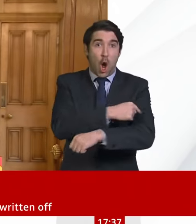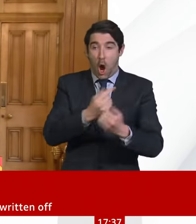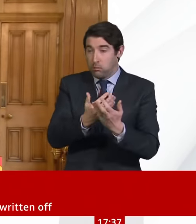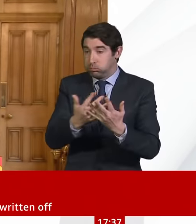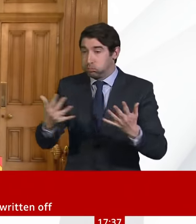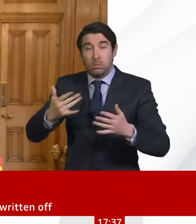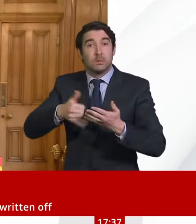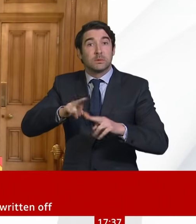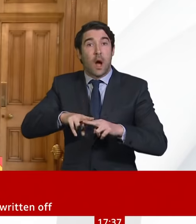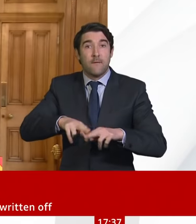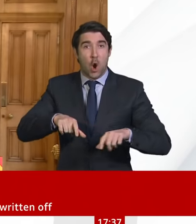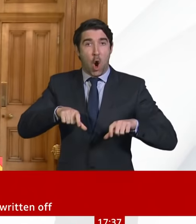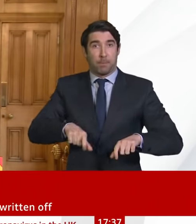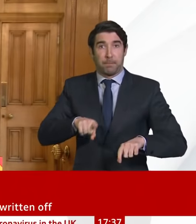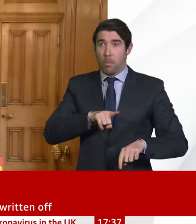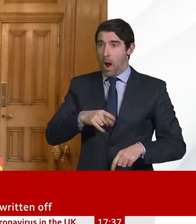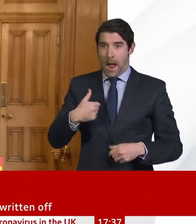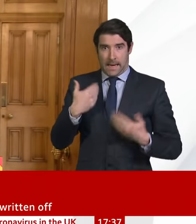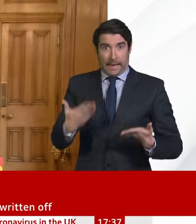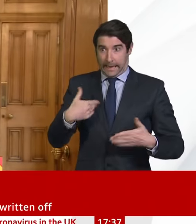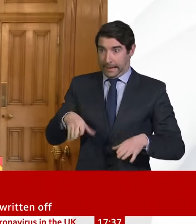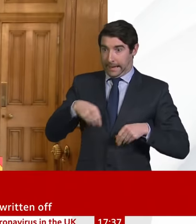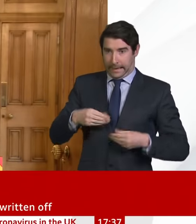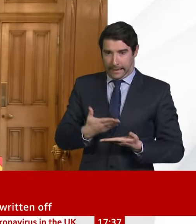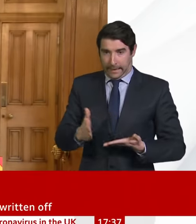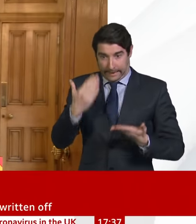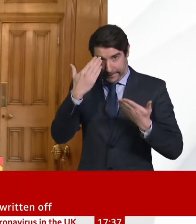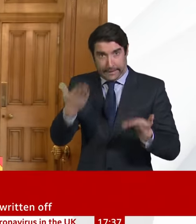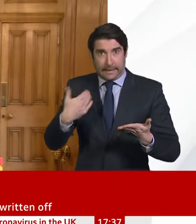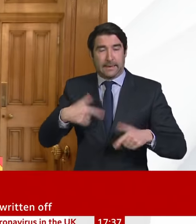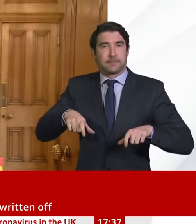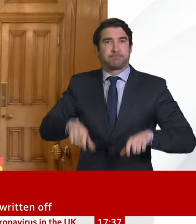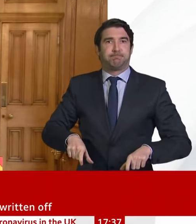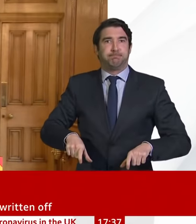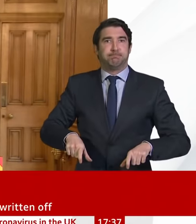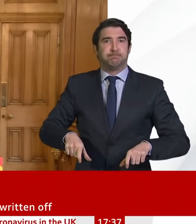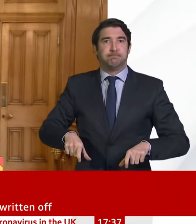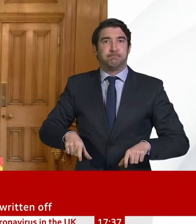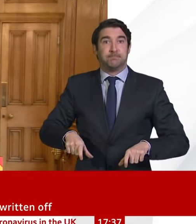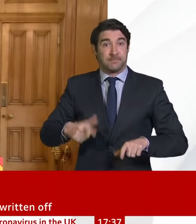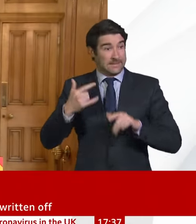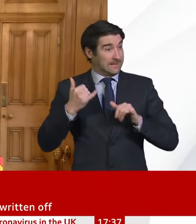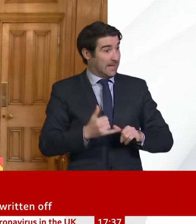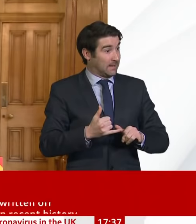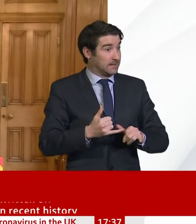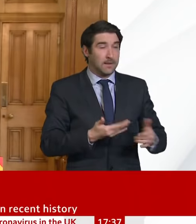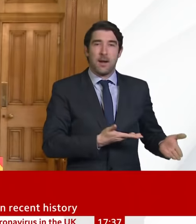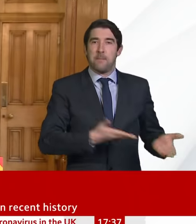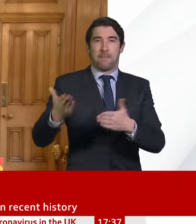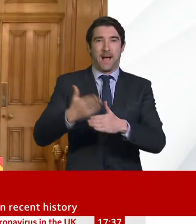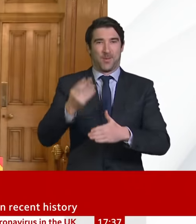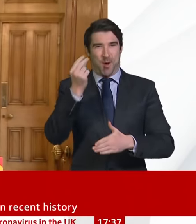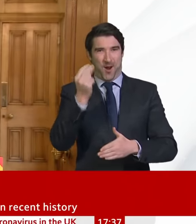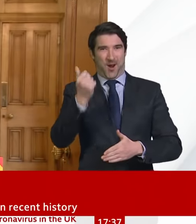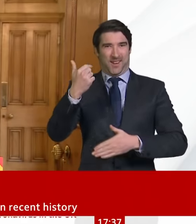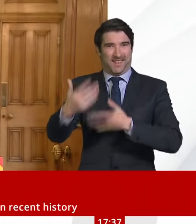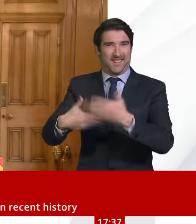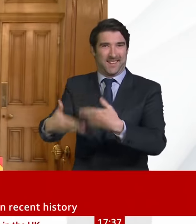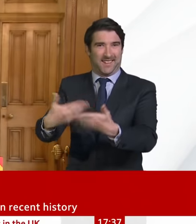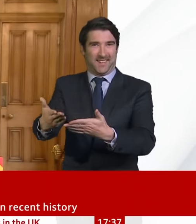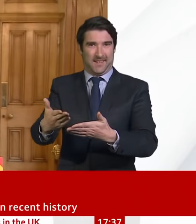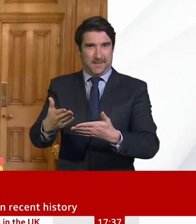saving lives by helping clinicians decide the most effective treatment options, I can reassure you that every single patient who